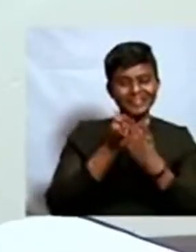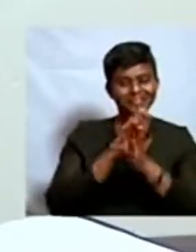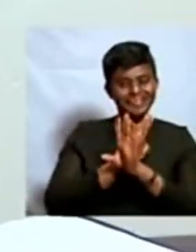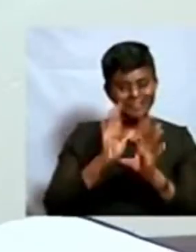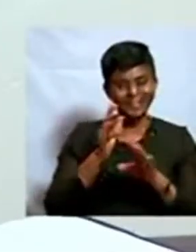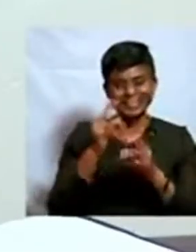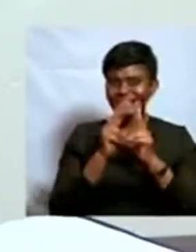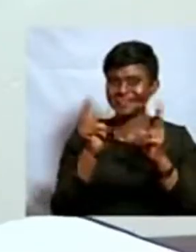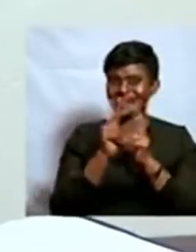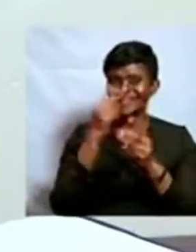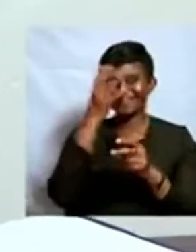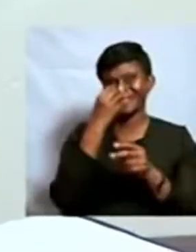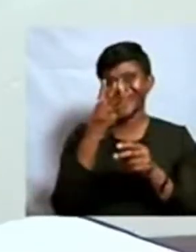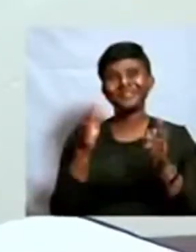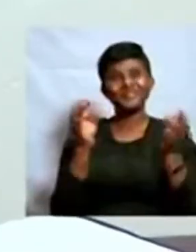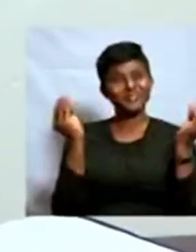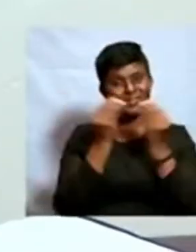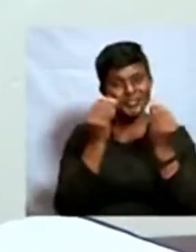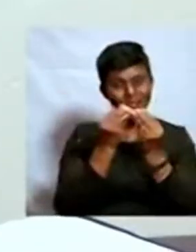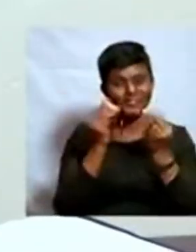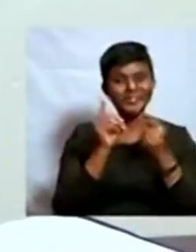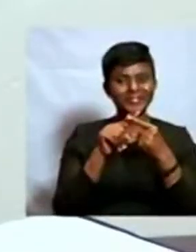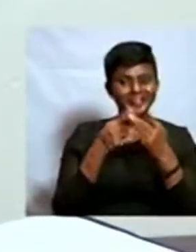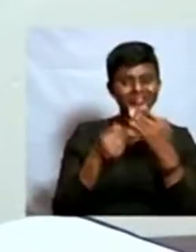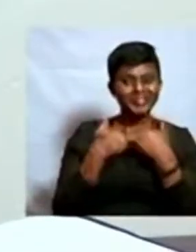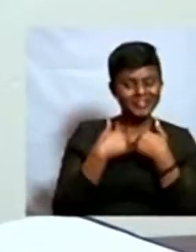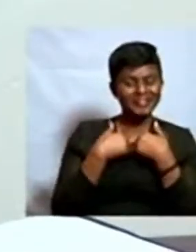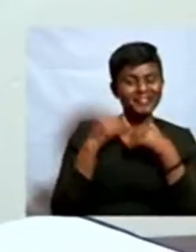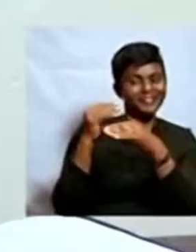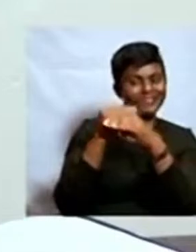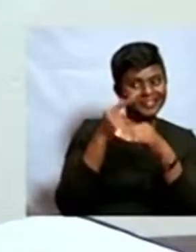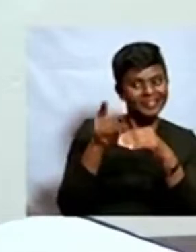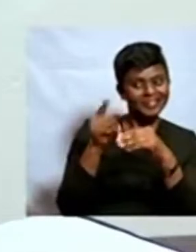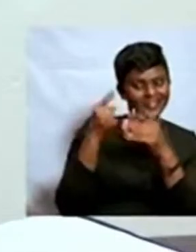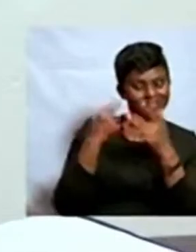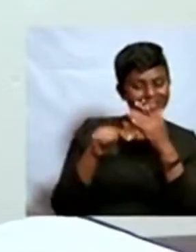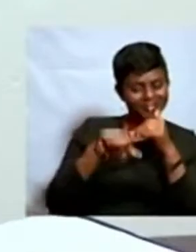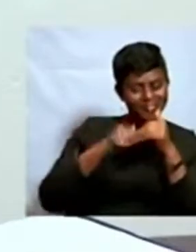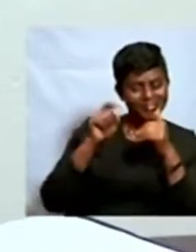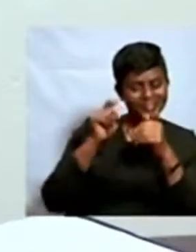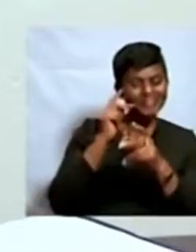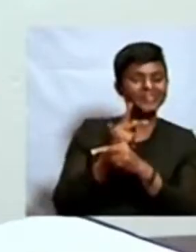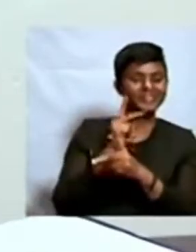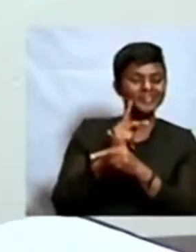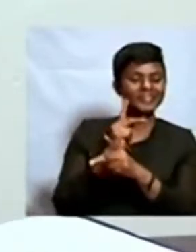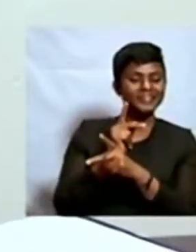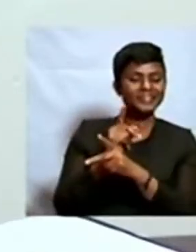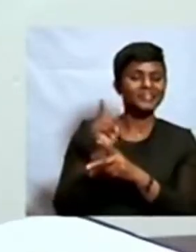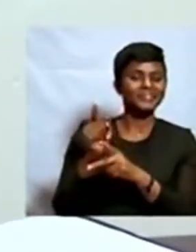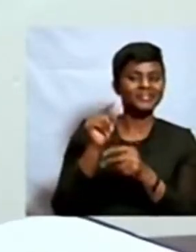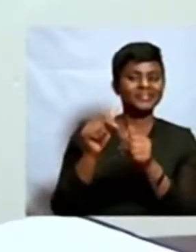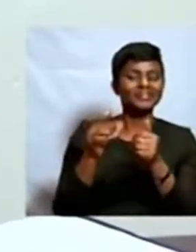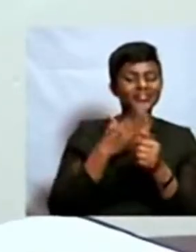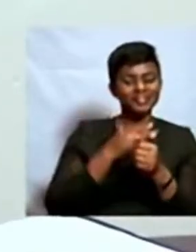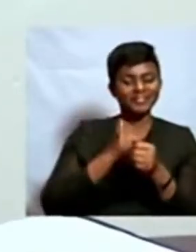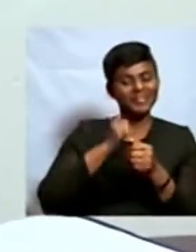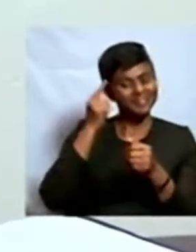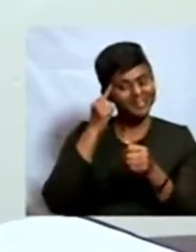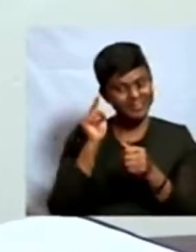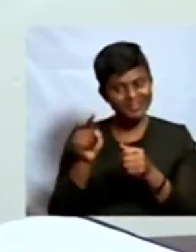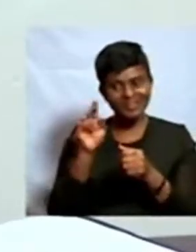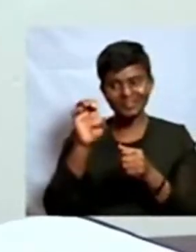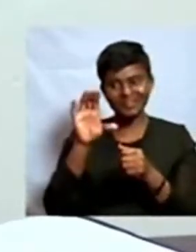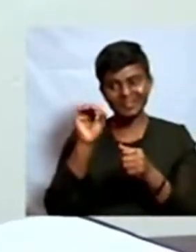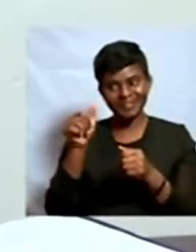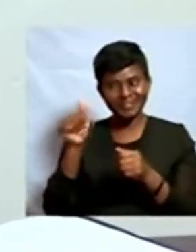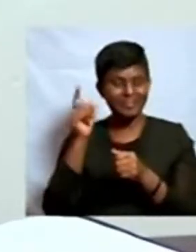Zambians are very attractive, but there is a standard that we need to maintain, and I think CEO